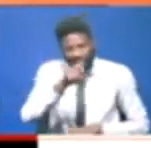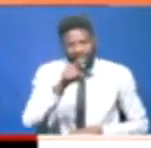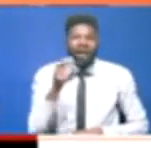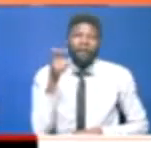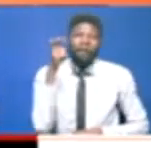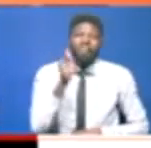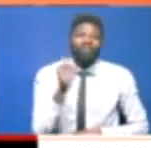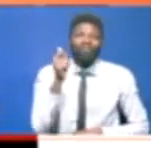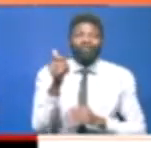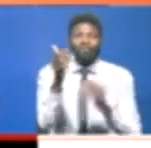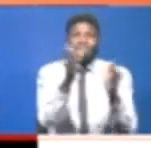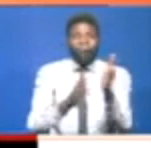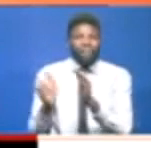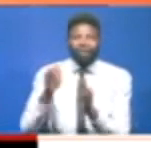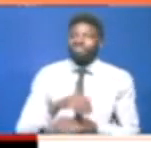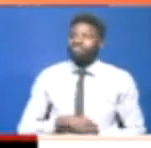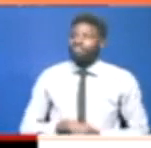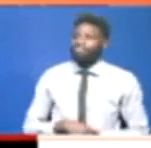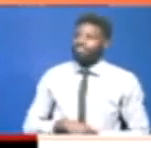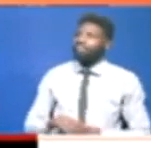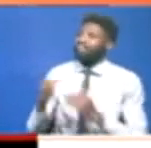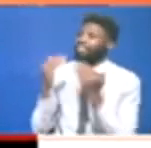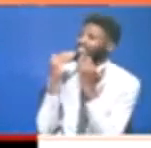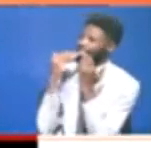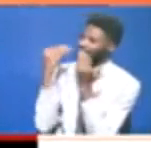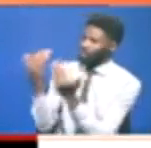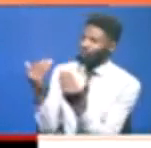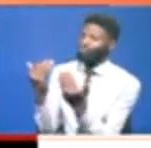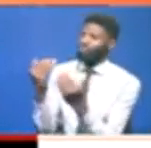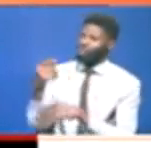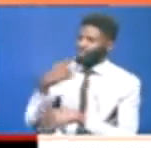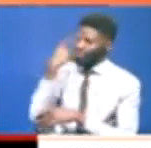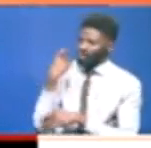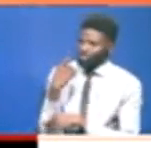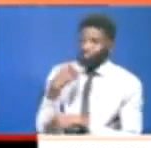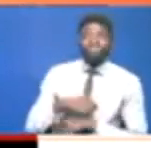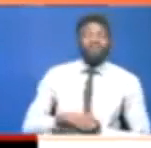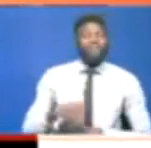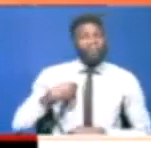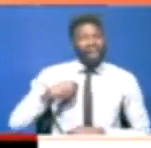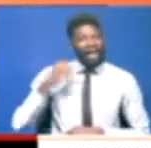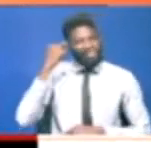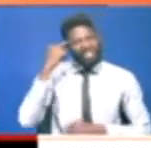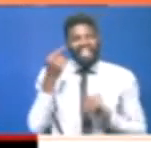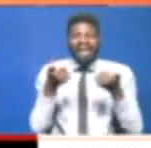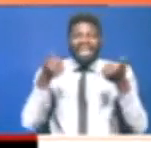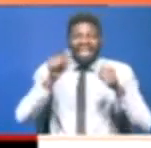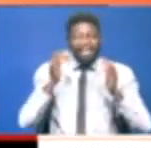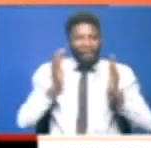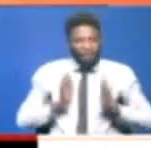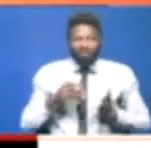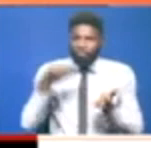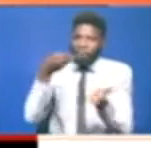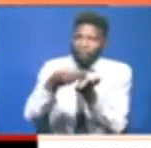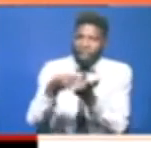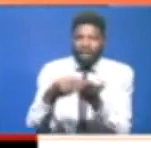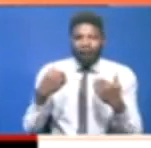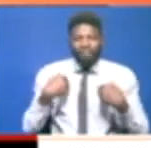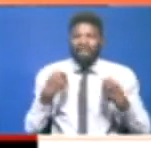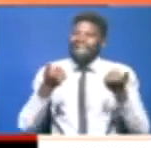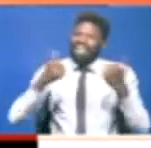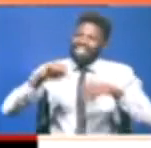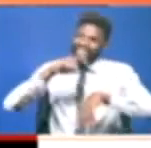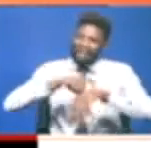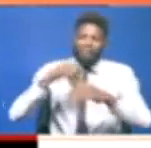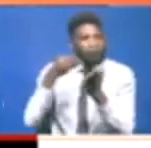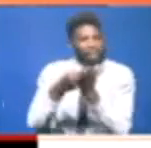Well, thank you, O'Brien, on that. I think everybody that has money, anytime you have money, you're looking at what value